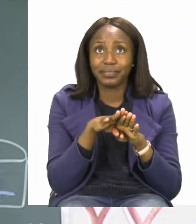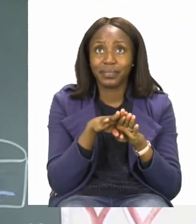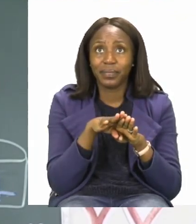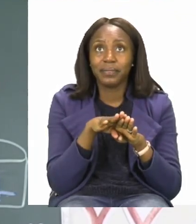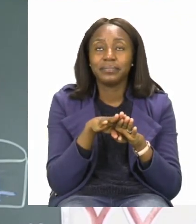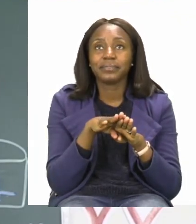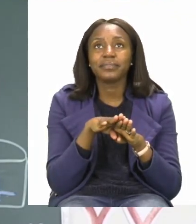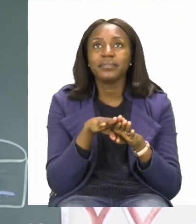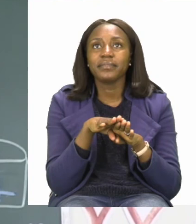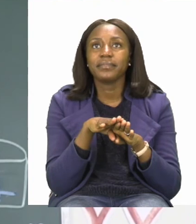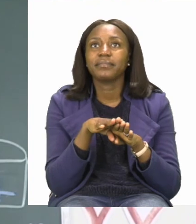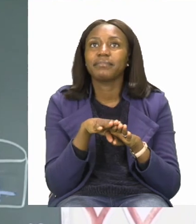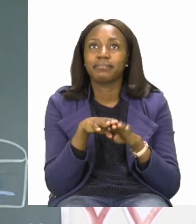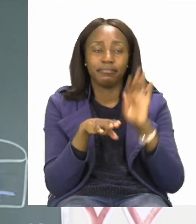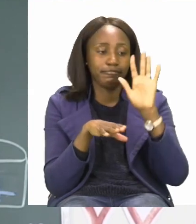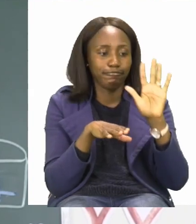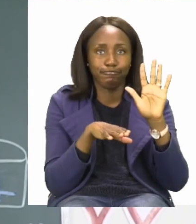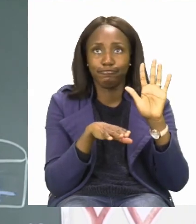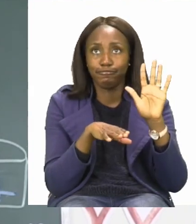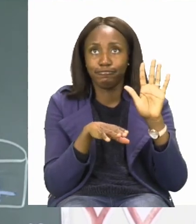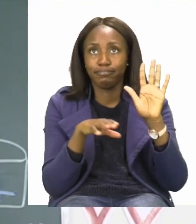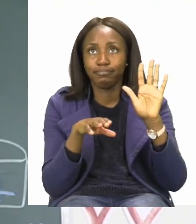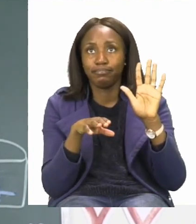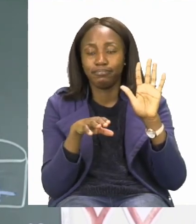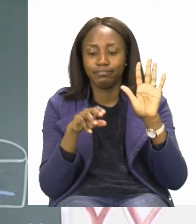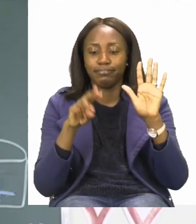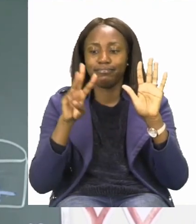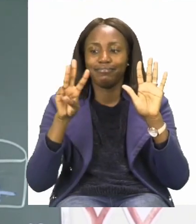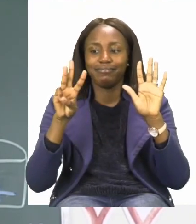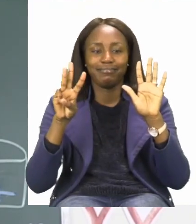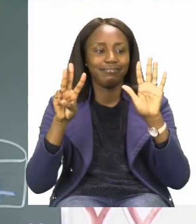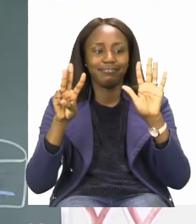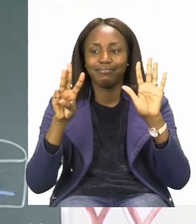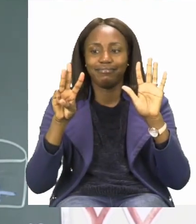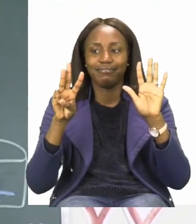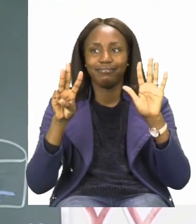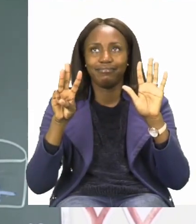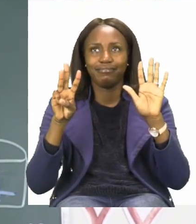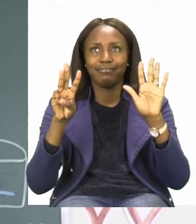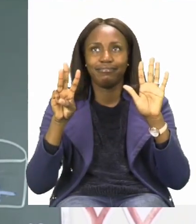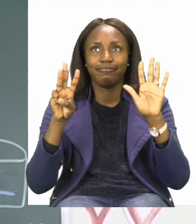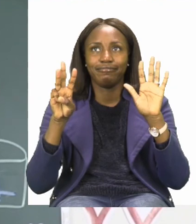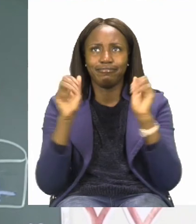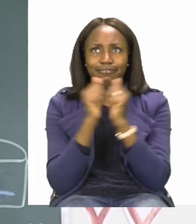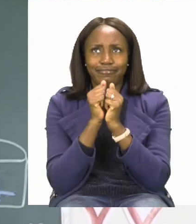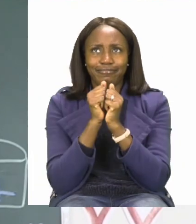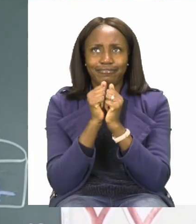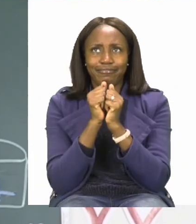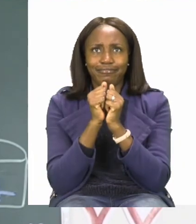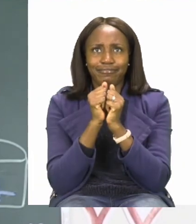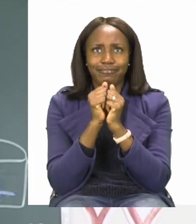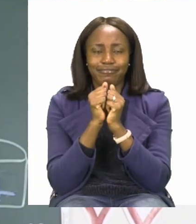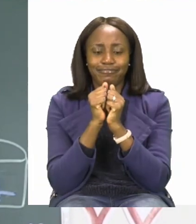So we say 5 plus 3. So I have 5 in one hand, and now I need to say